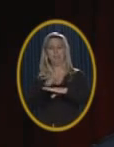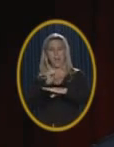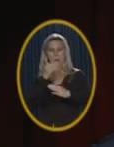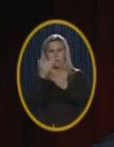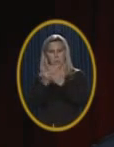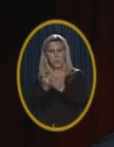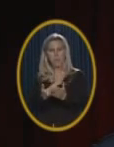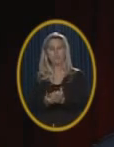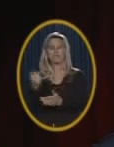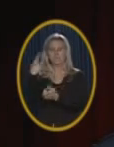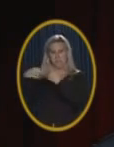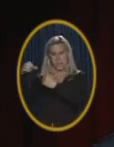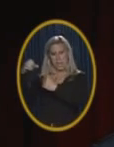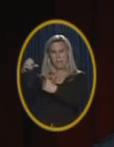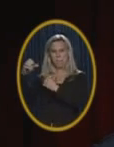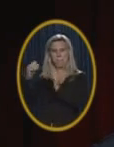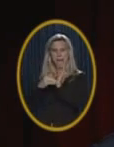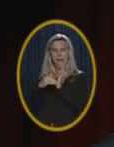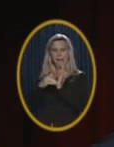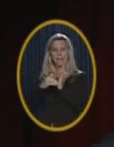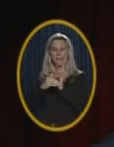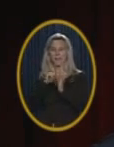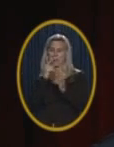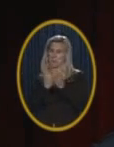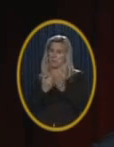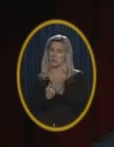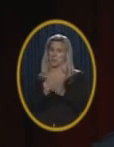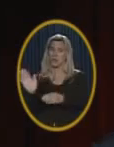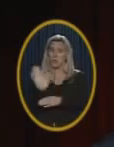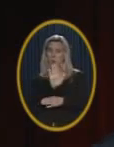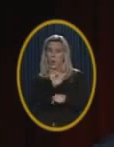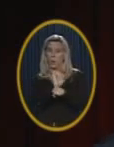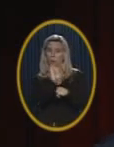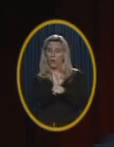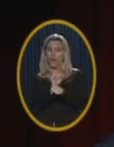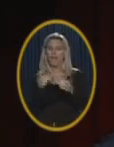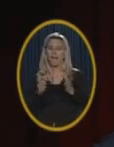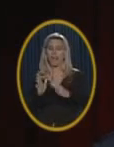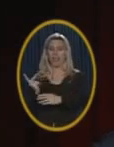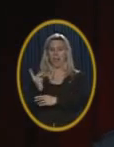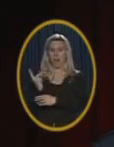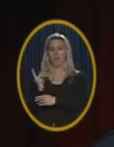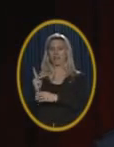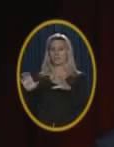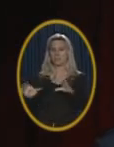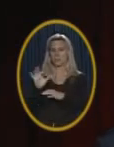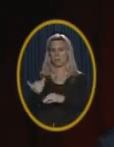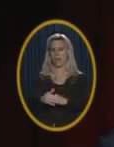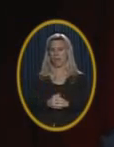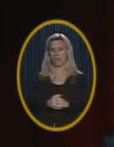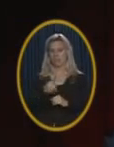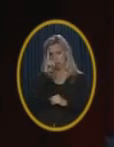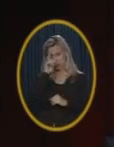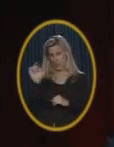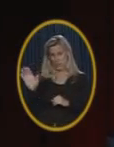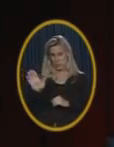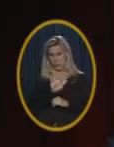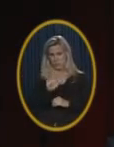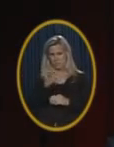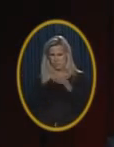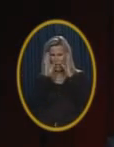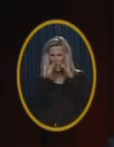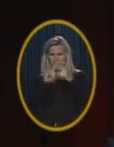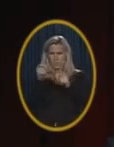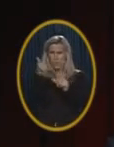and came back, and we're mighty grateful. And the work that y'all did enabled us to do that, because y'all paid every attention